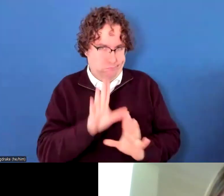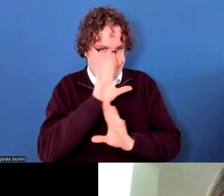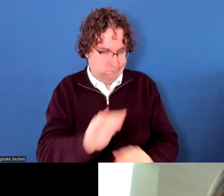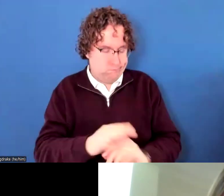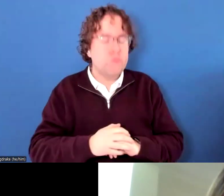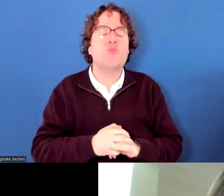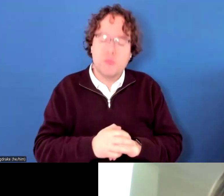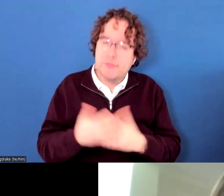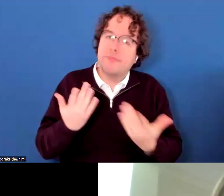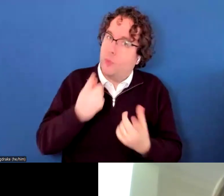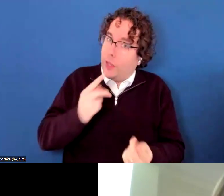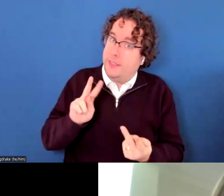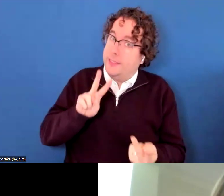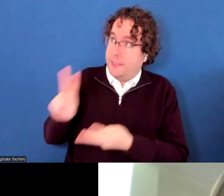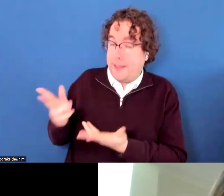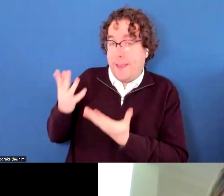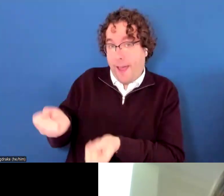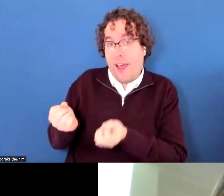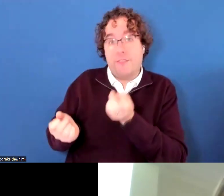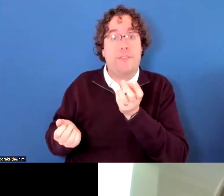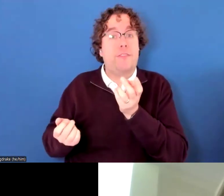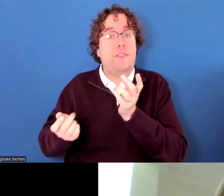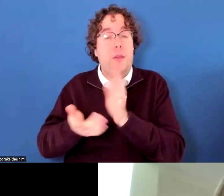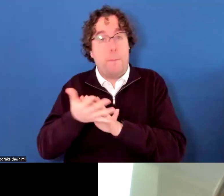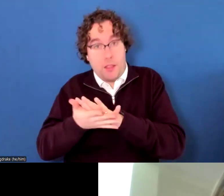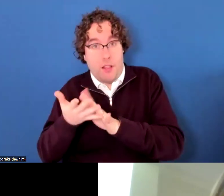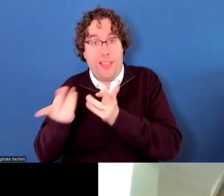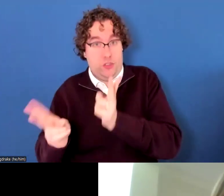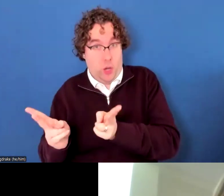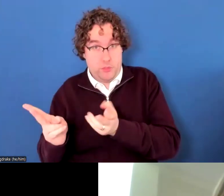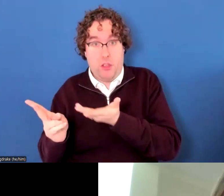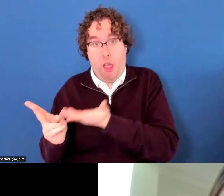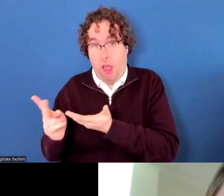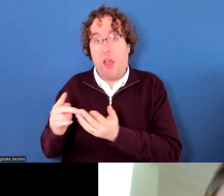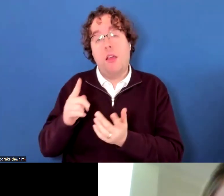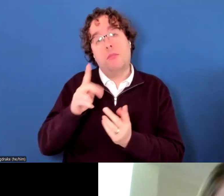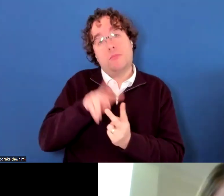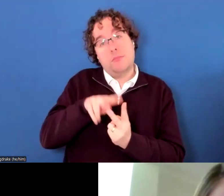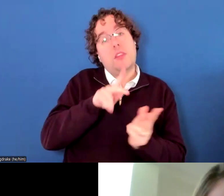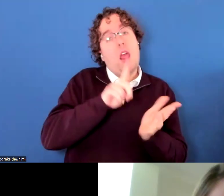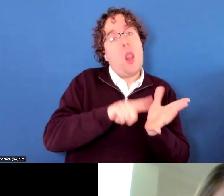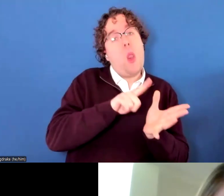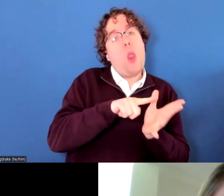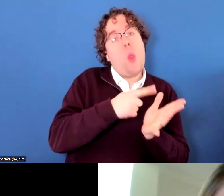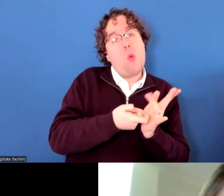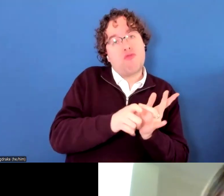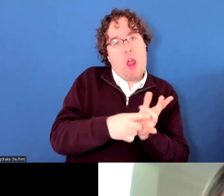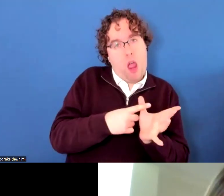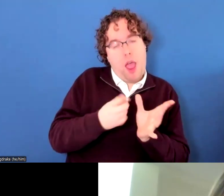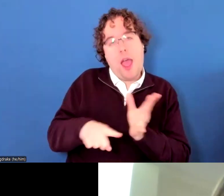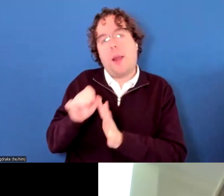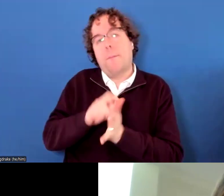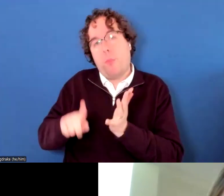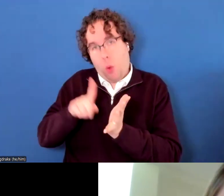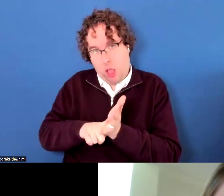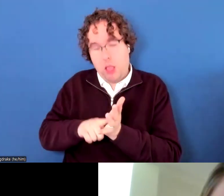So as you'll see, we're joined today by our BSL interpreters, Laura and Paul, and they're going to be